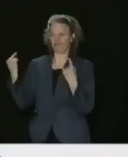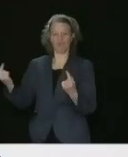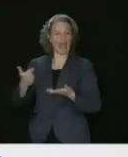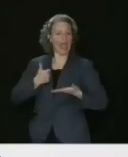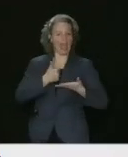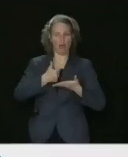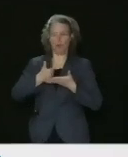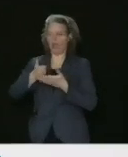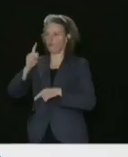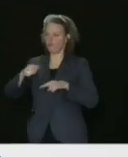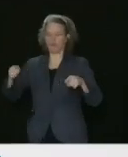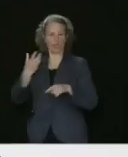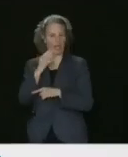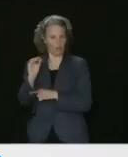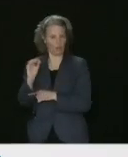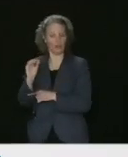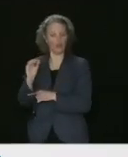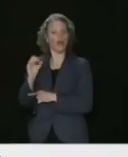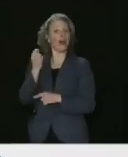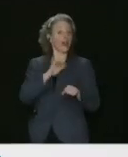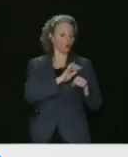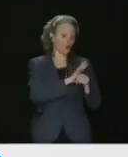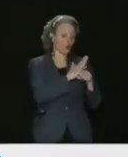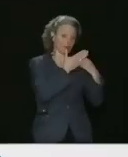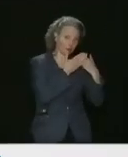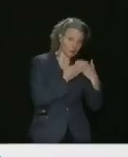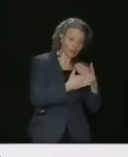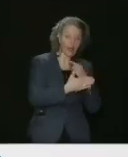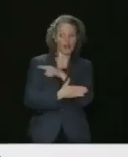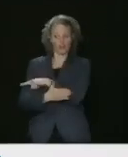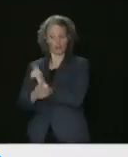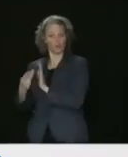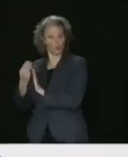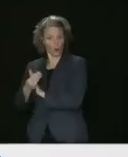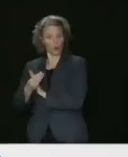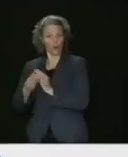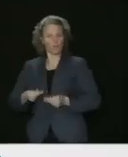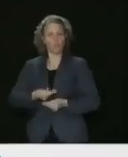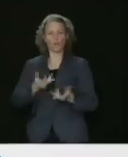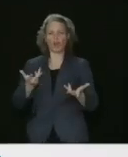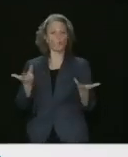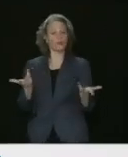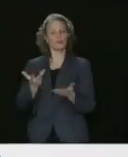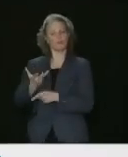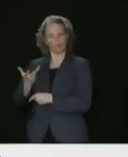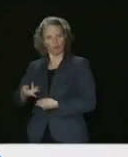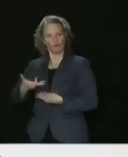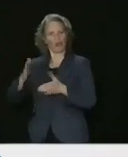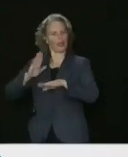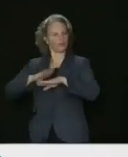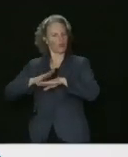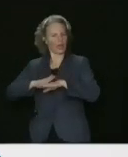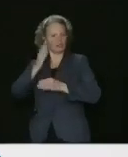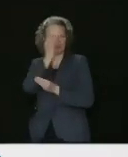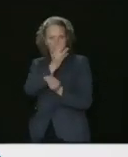nation. Since the start of the pandemic, this program has provided advisory support